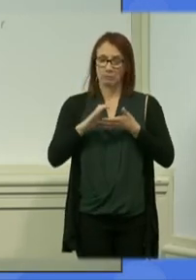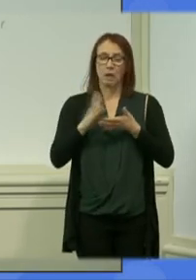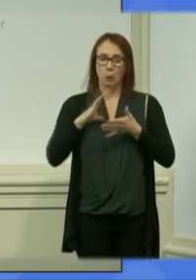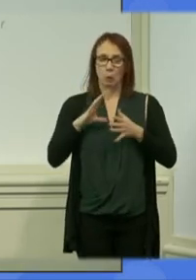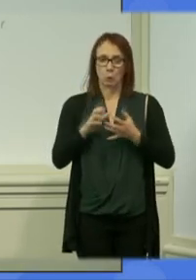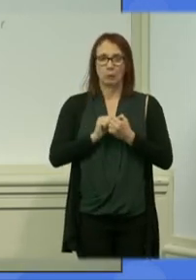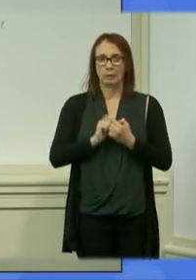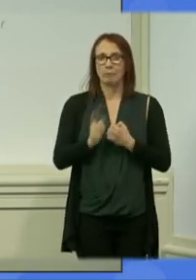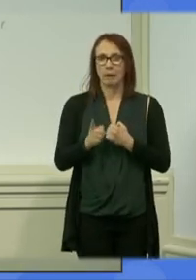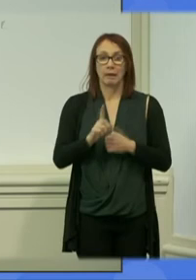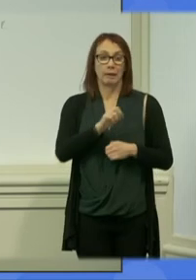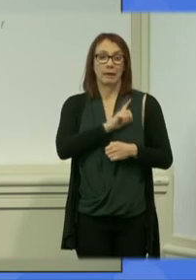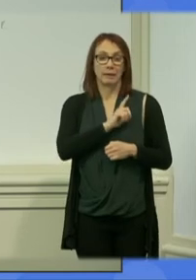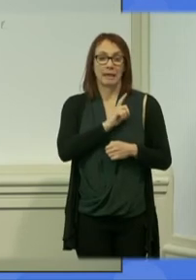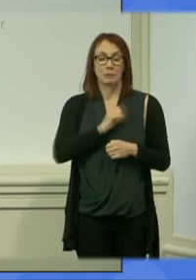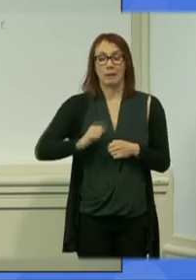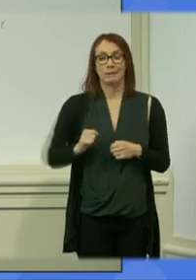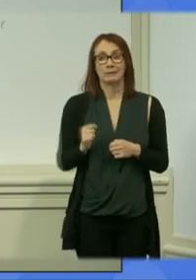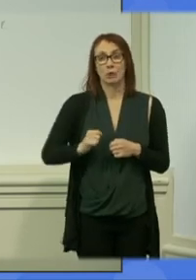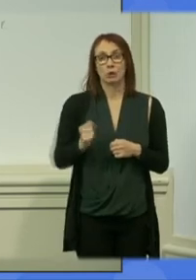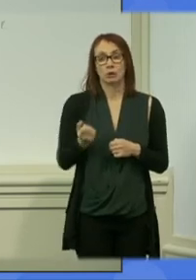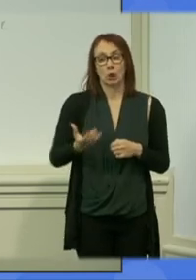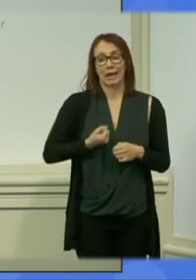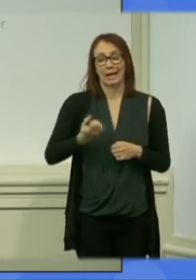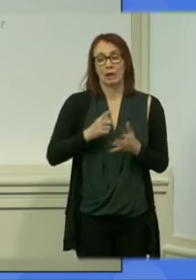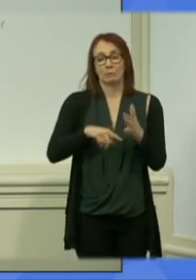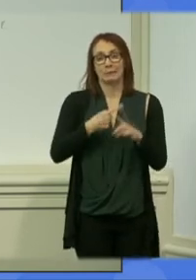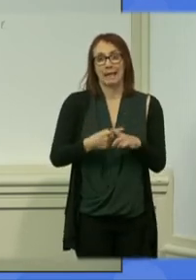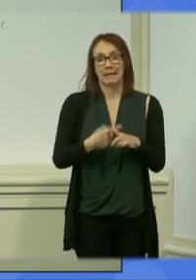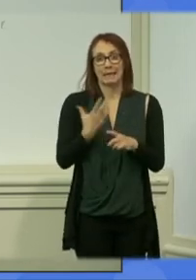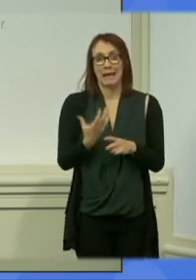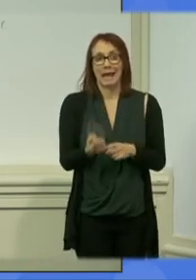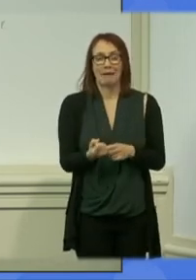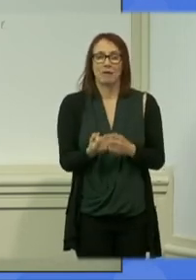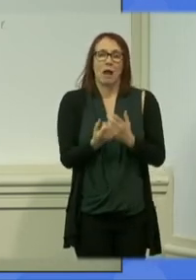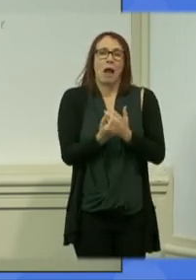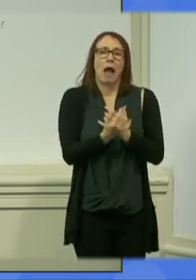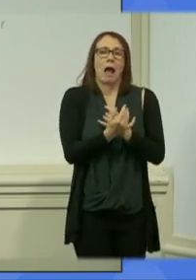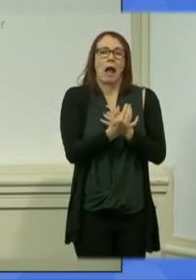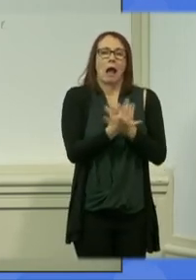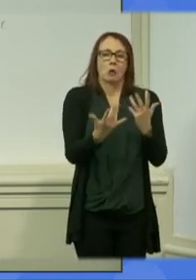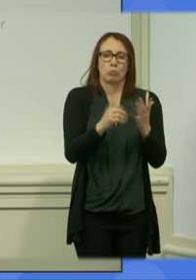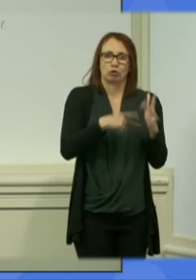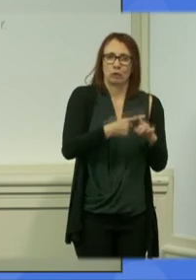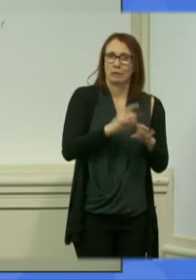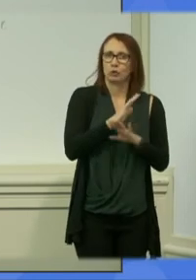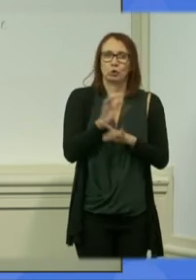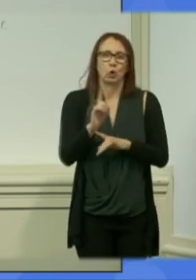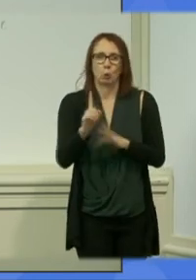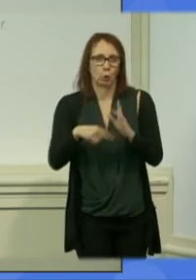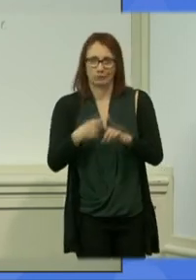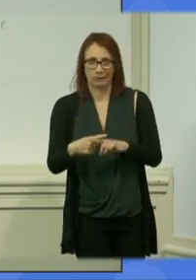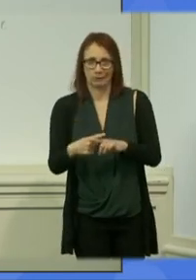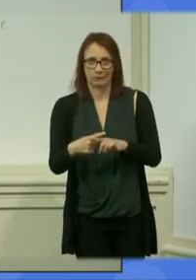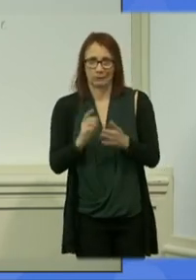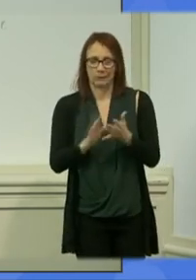why Scottish income tax only has the how much devolved, not the full shebang. And it's maybe